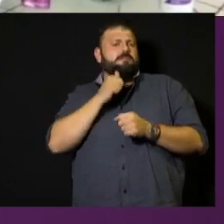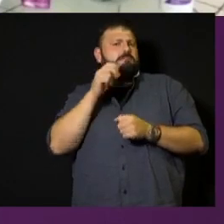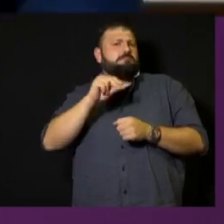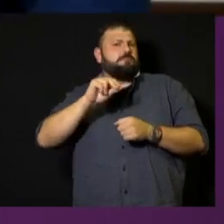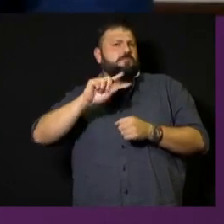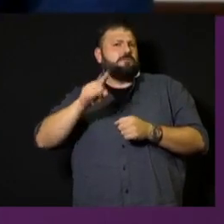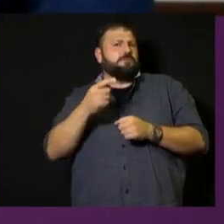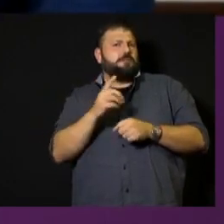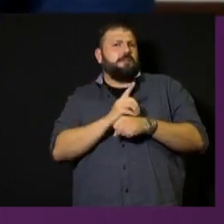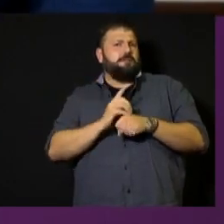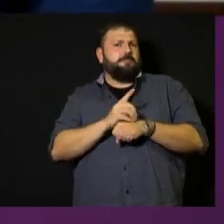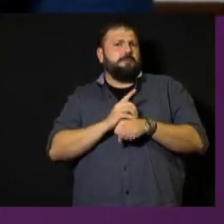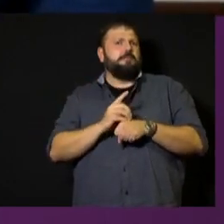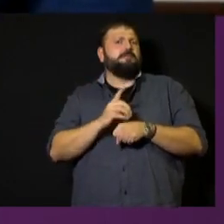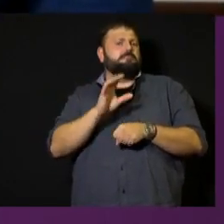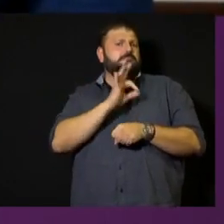is